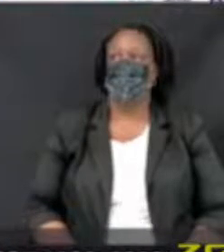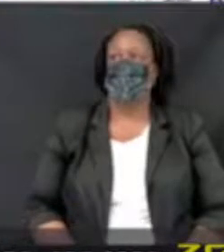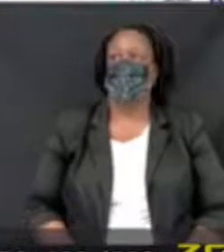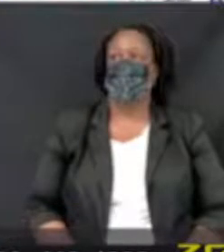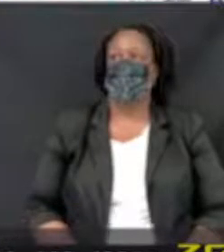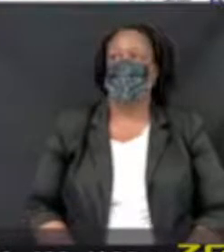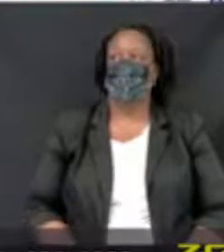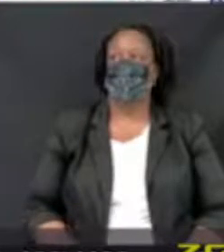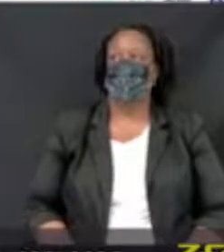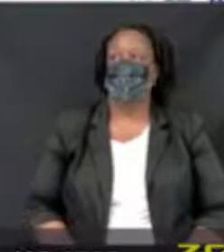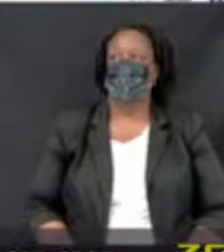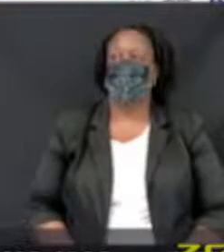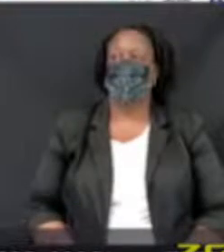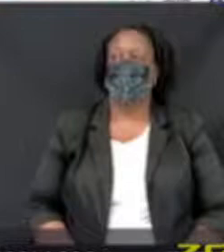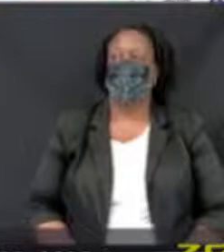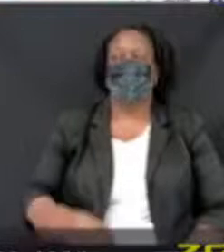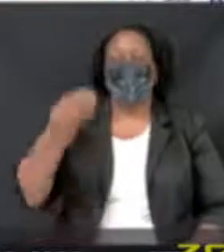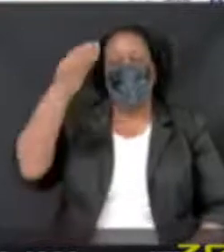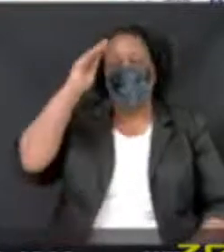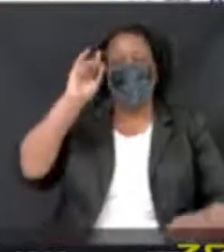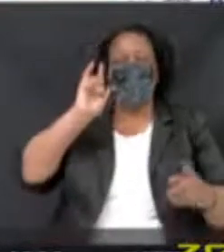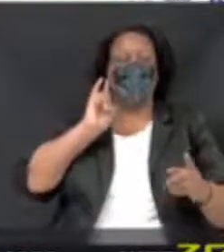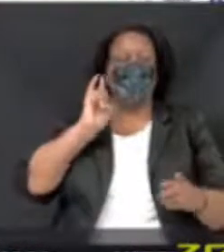2020 in Dubai.